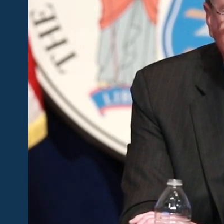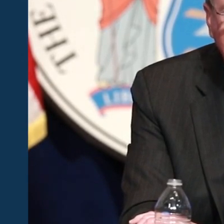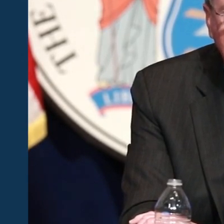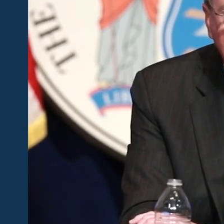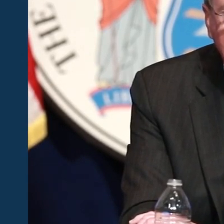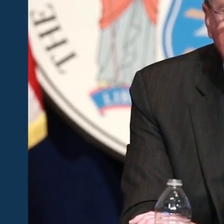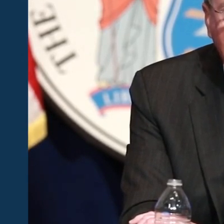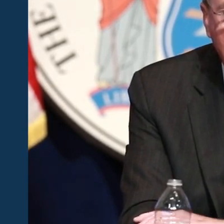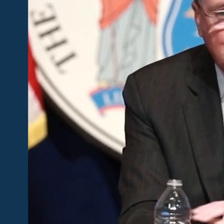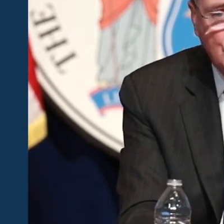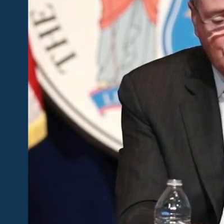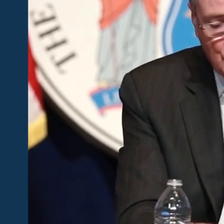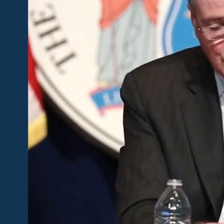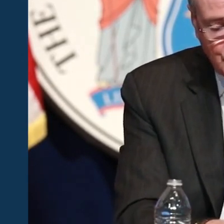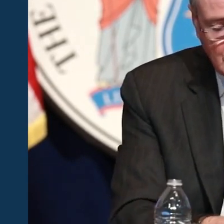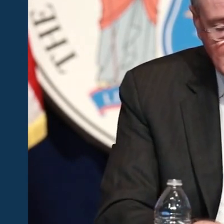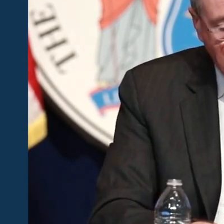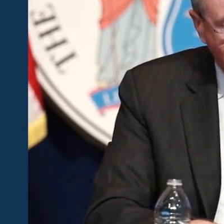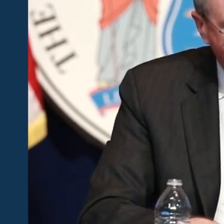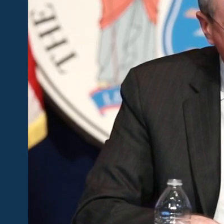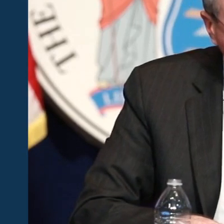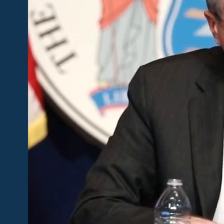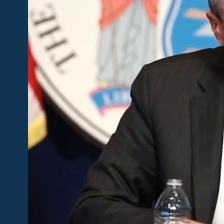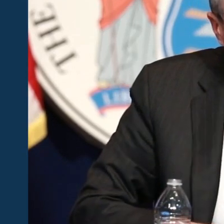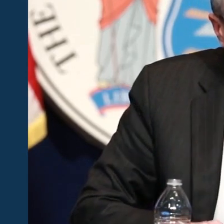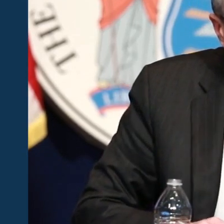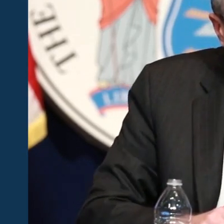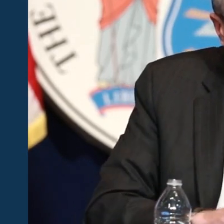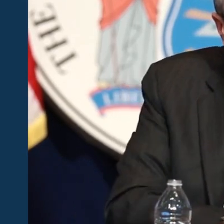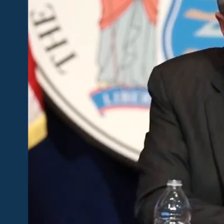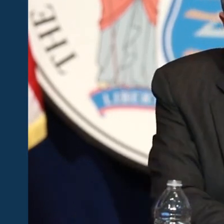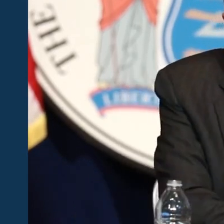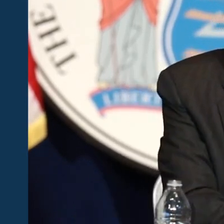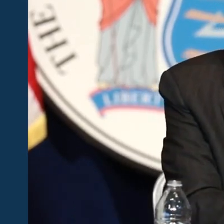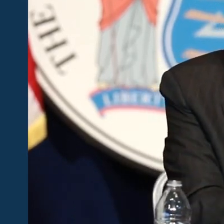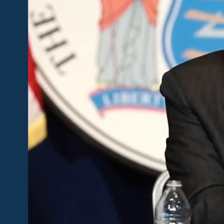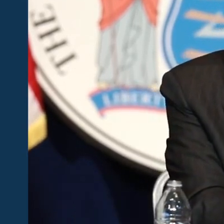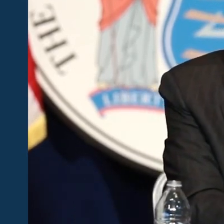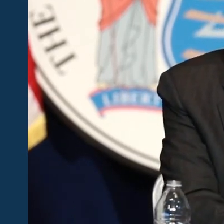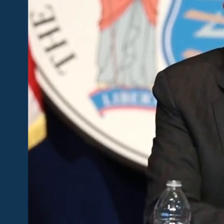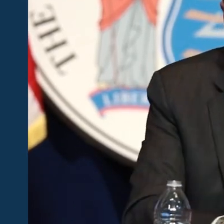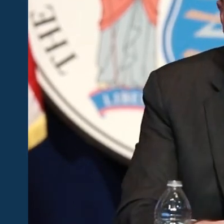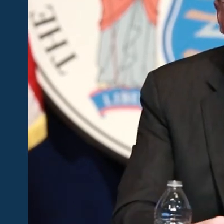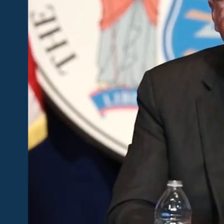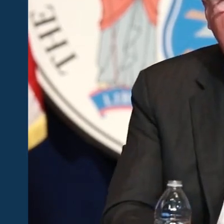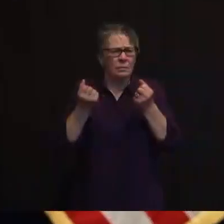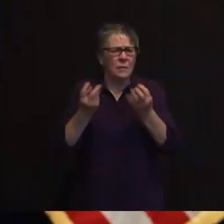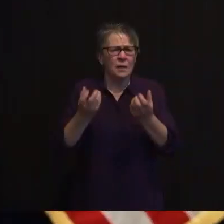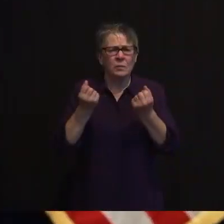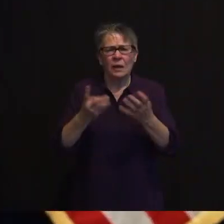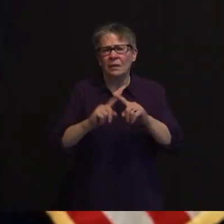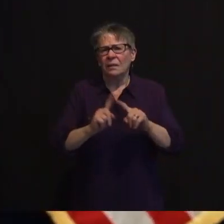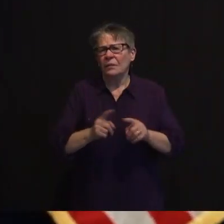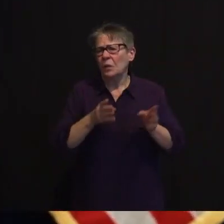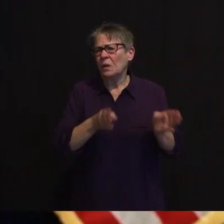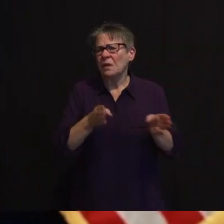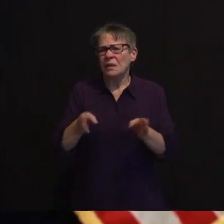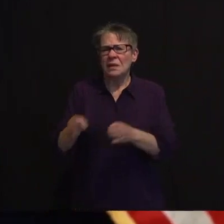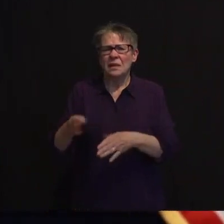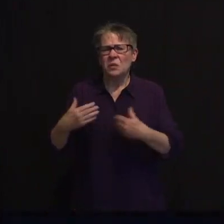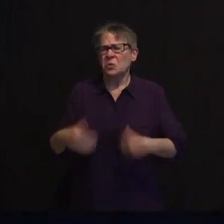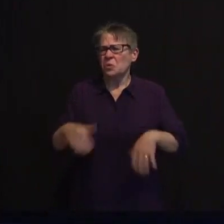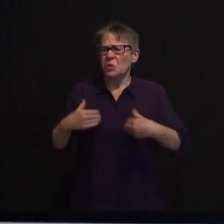too. God rest her soul, Ruth. And with that, please help me welcome the woman who needs no introduction, the Commissioner of the Department of Health, Judy